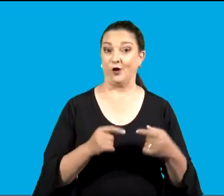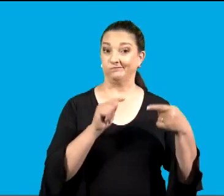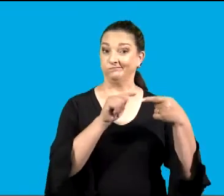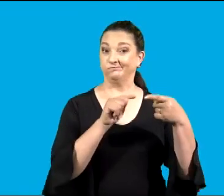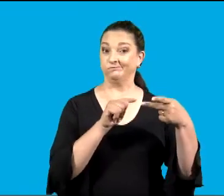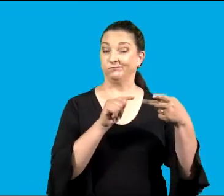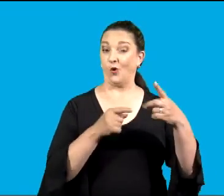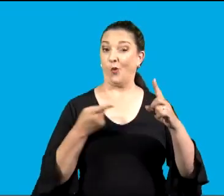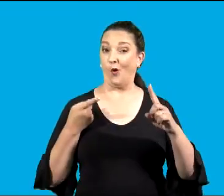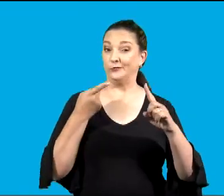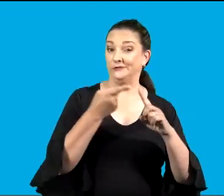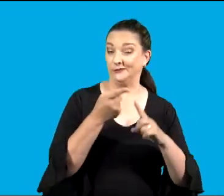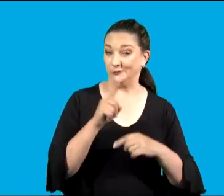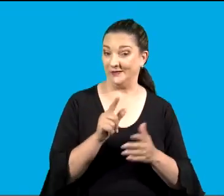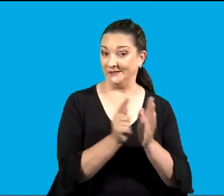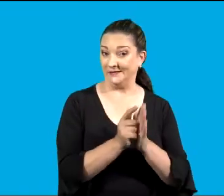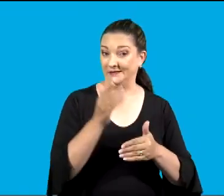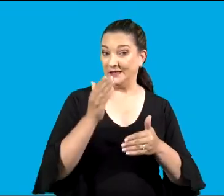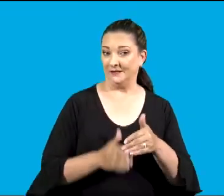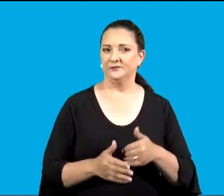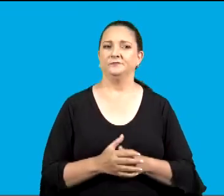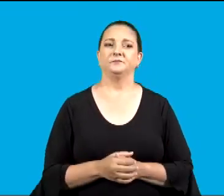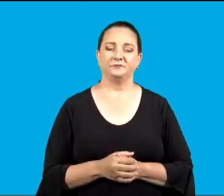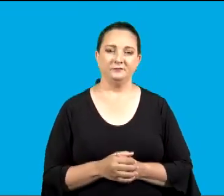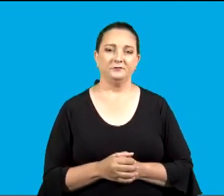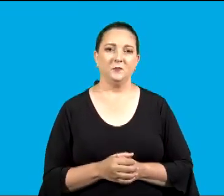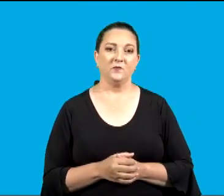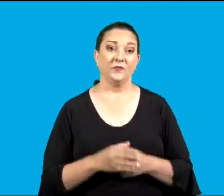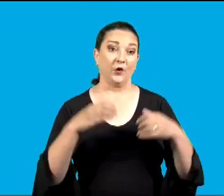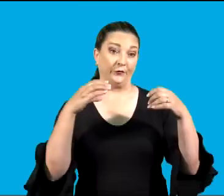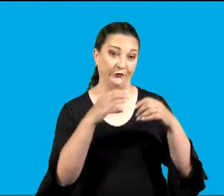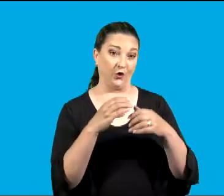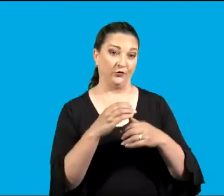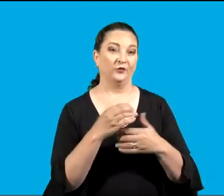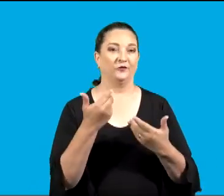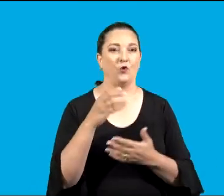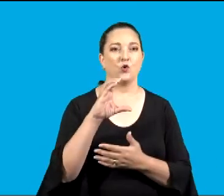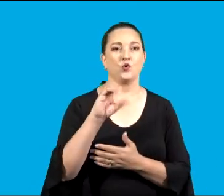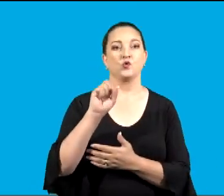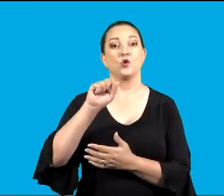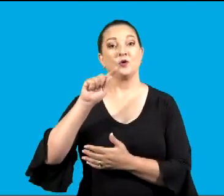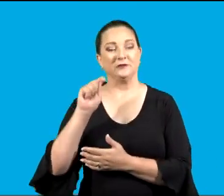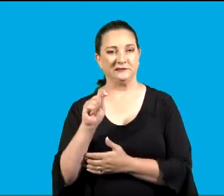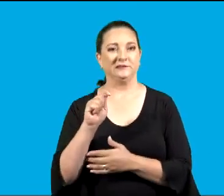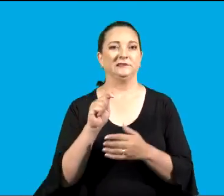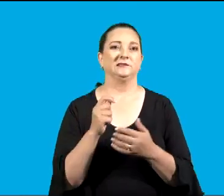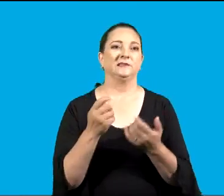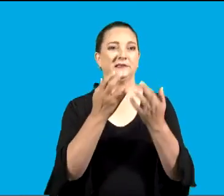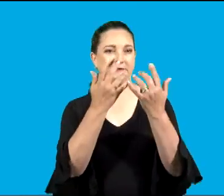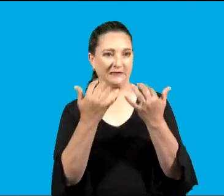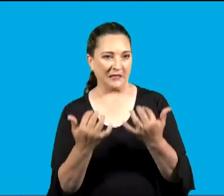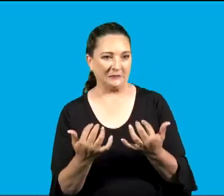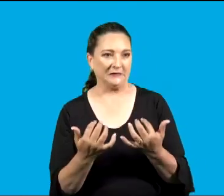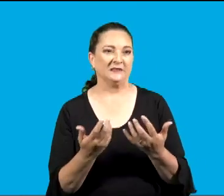Here are my objectives. By the end of the lesson, we will address cost accounting calculations, that is the